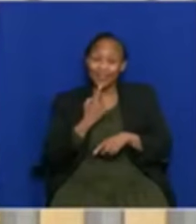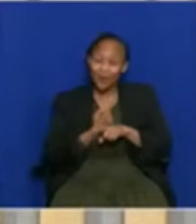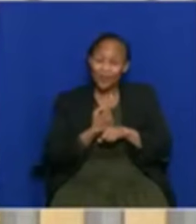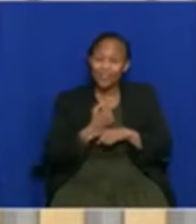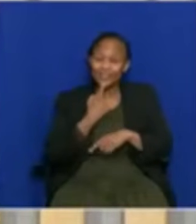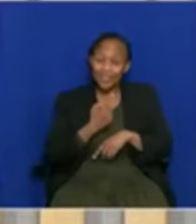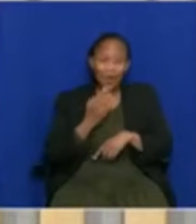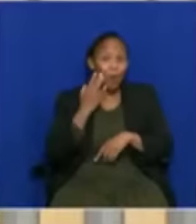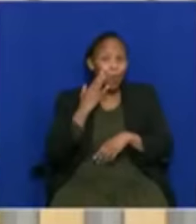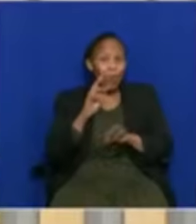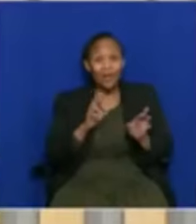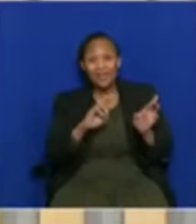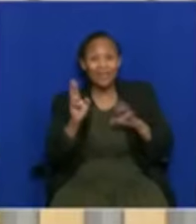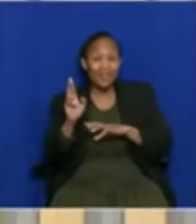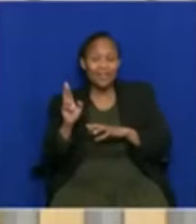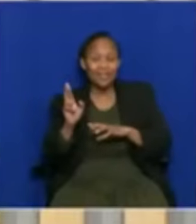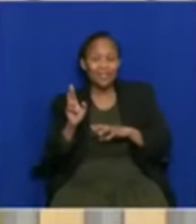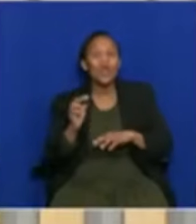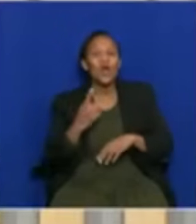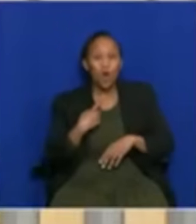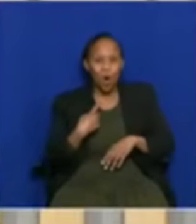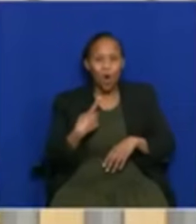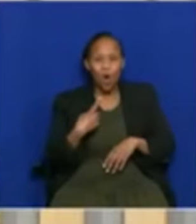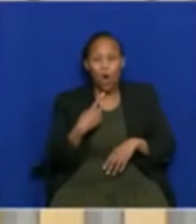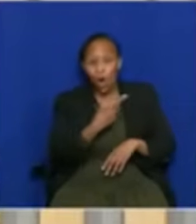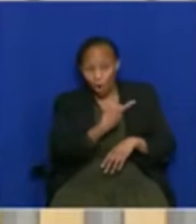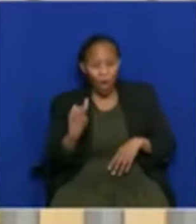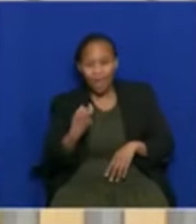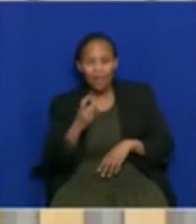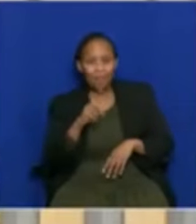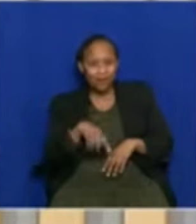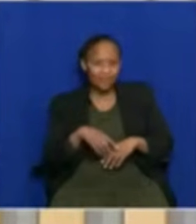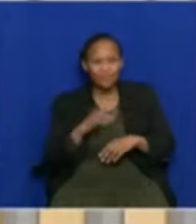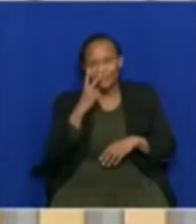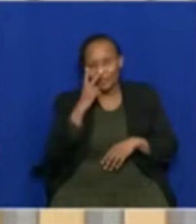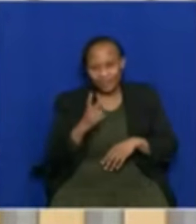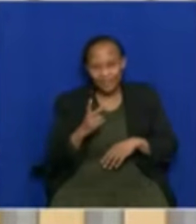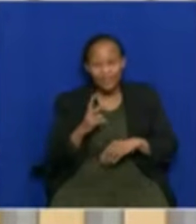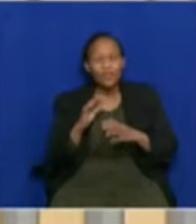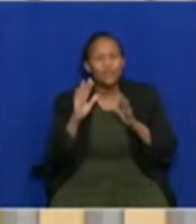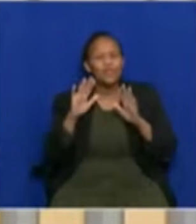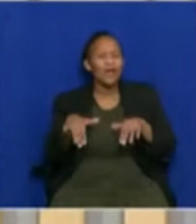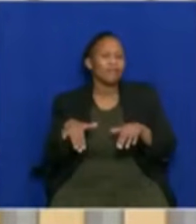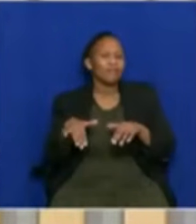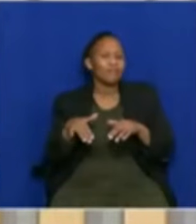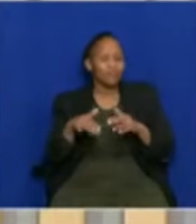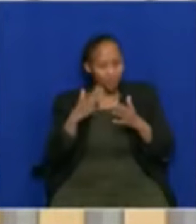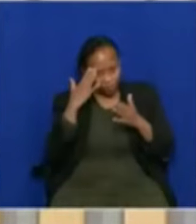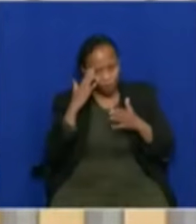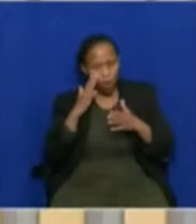where you are and you see what's left. Please indicate how much longer you require.